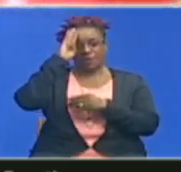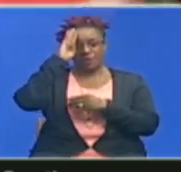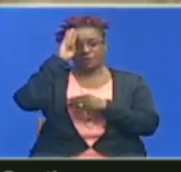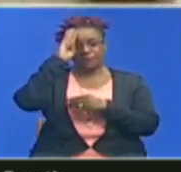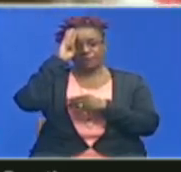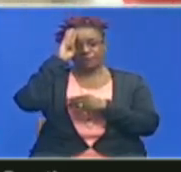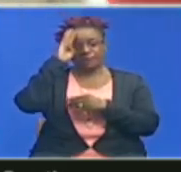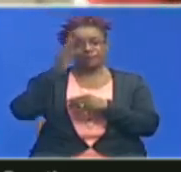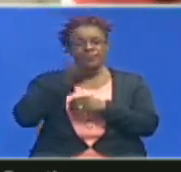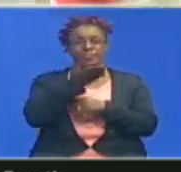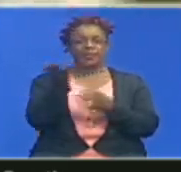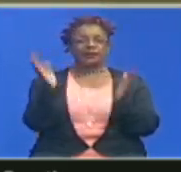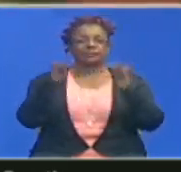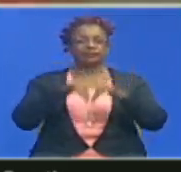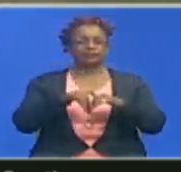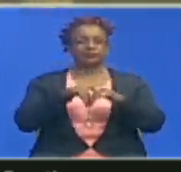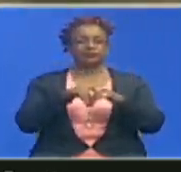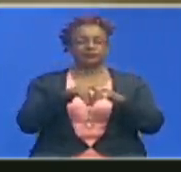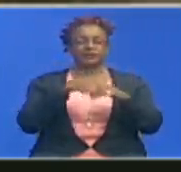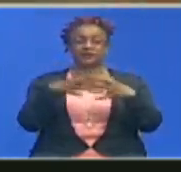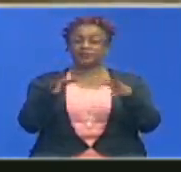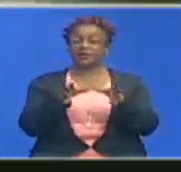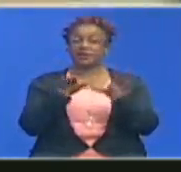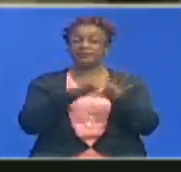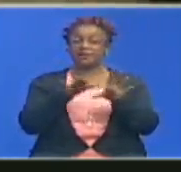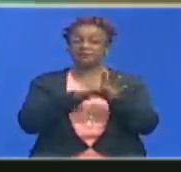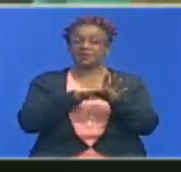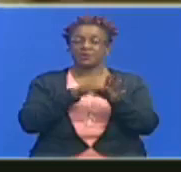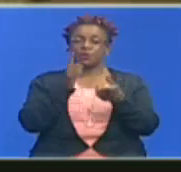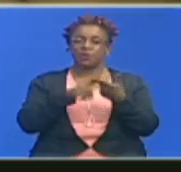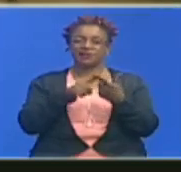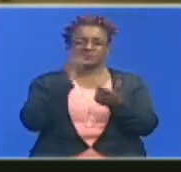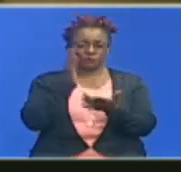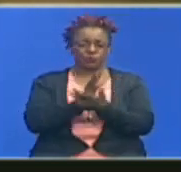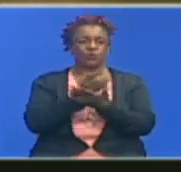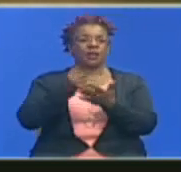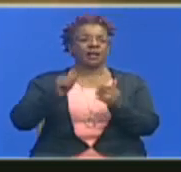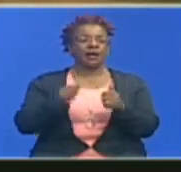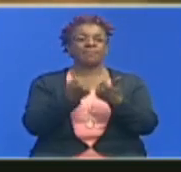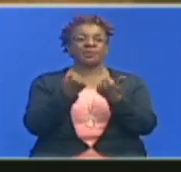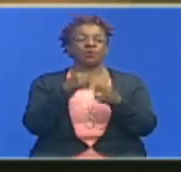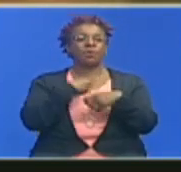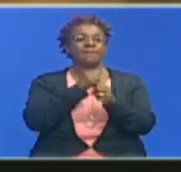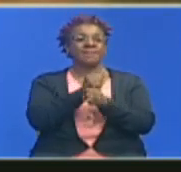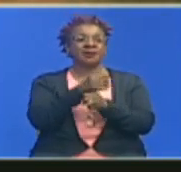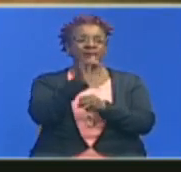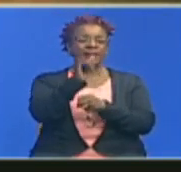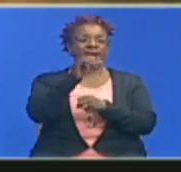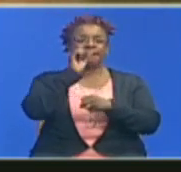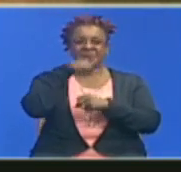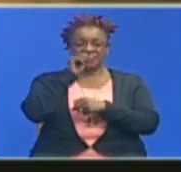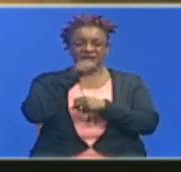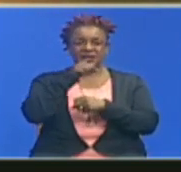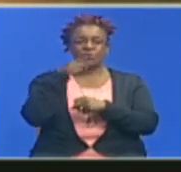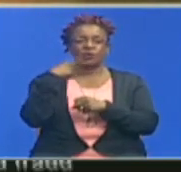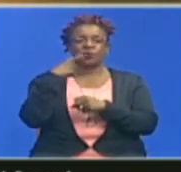Mourners assembled at the deceased's home, seeking answers to what exactly could have led to the pig to turn against the owner, who has